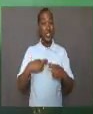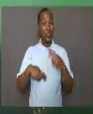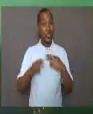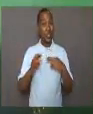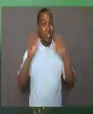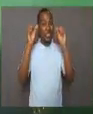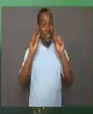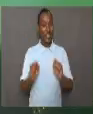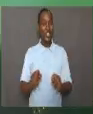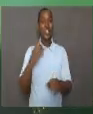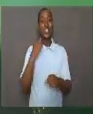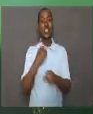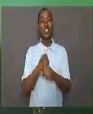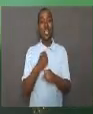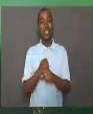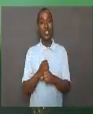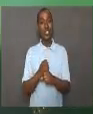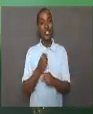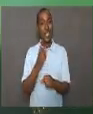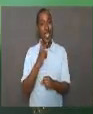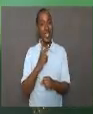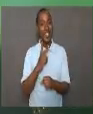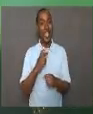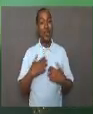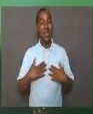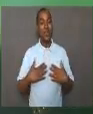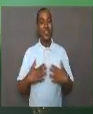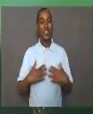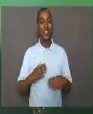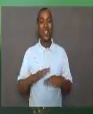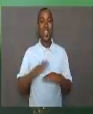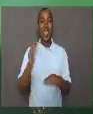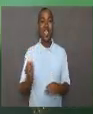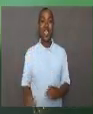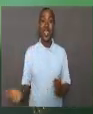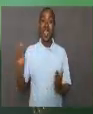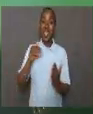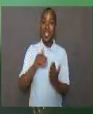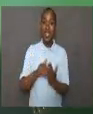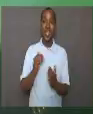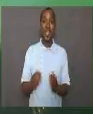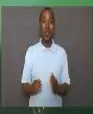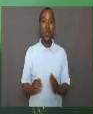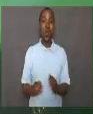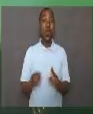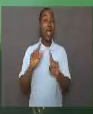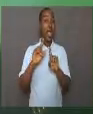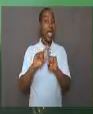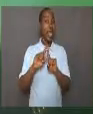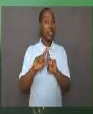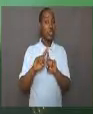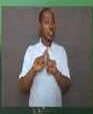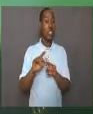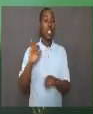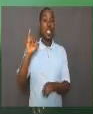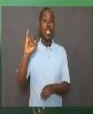the respiratory structures work to enable breathing. We also